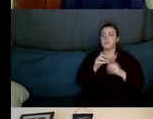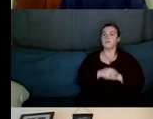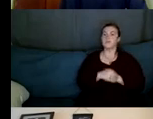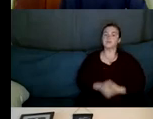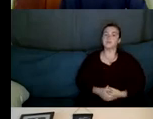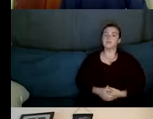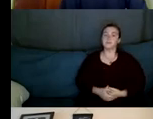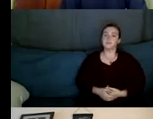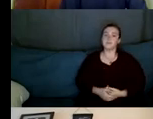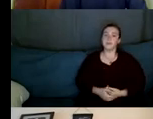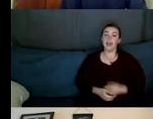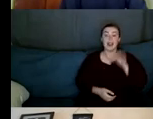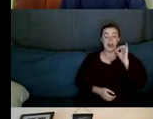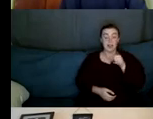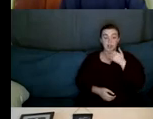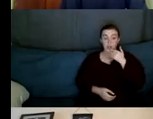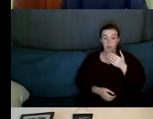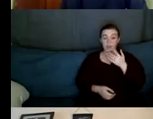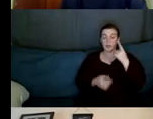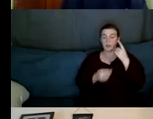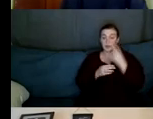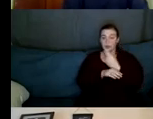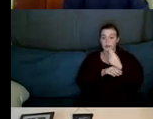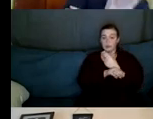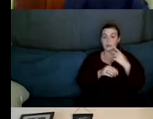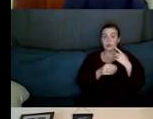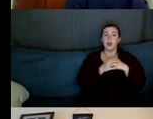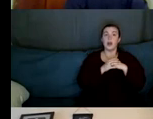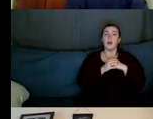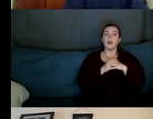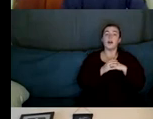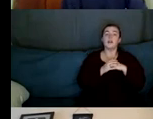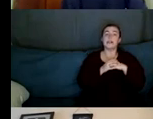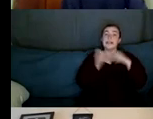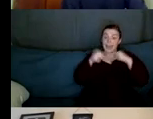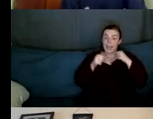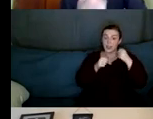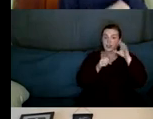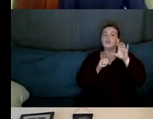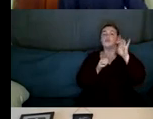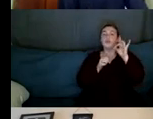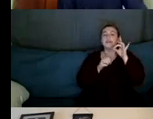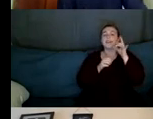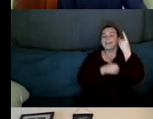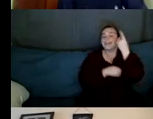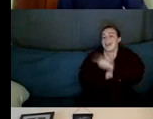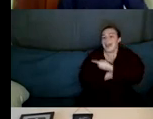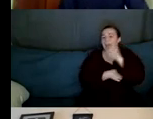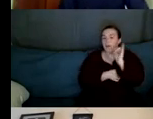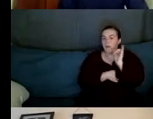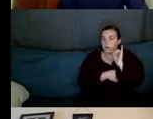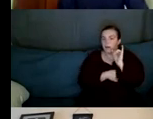Okay, so that is a really great one to use. And the other thing it allows you to do is choose a date. So even now